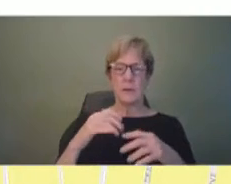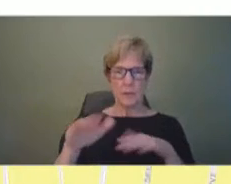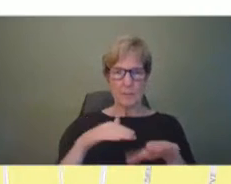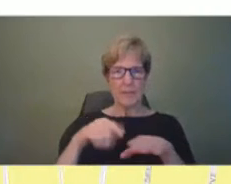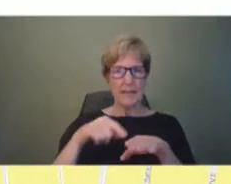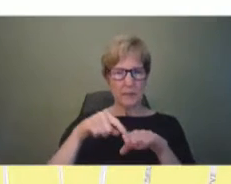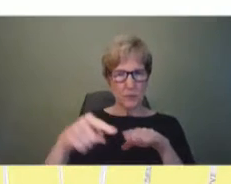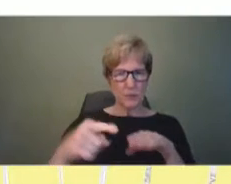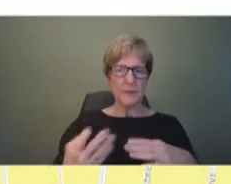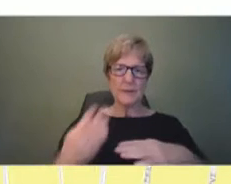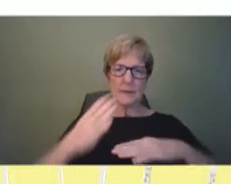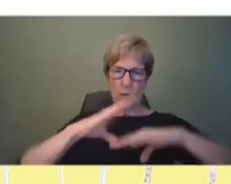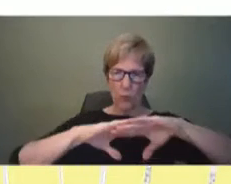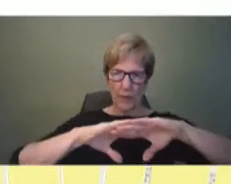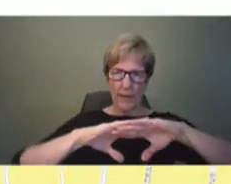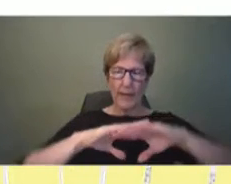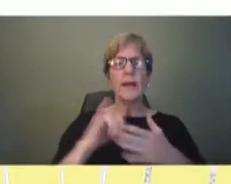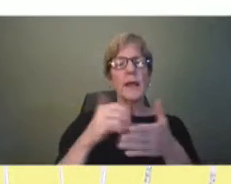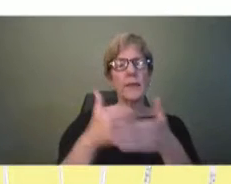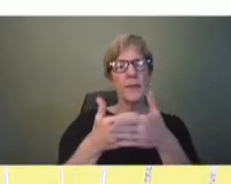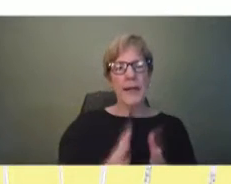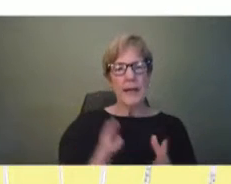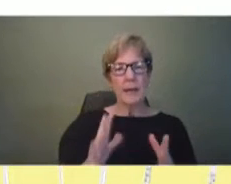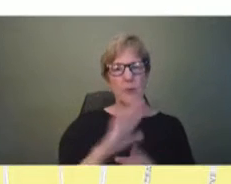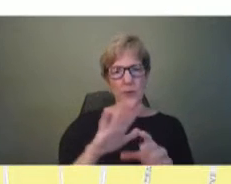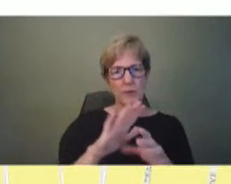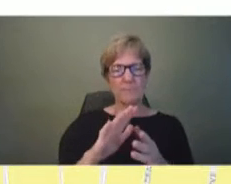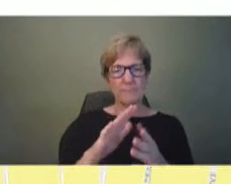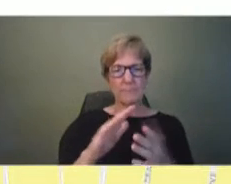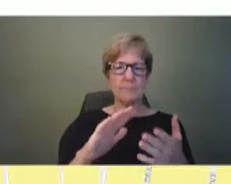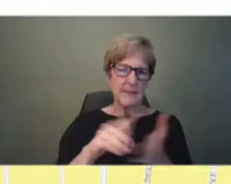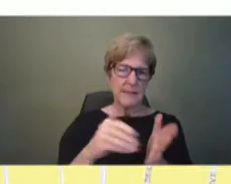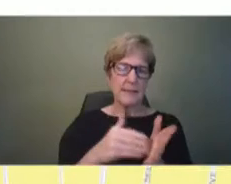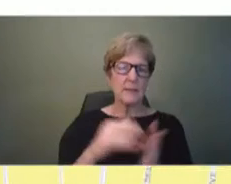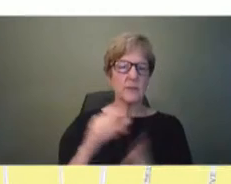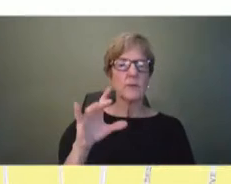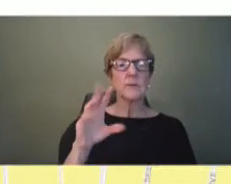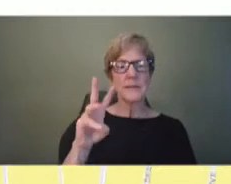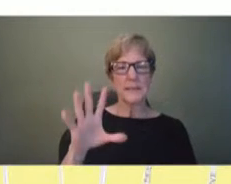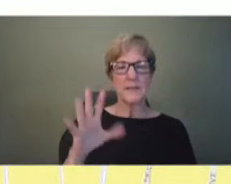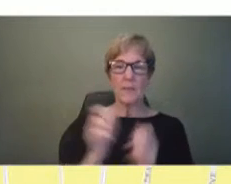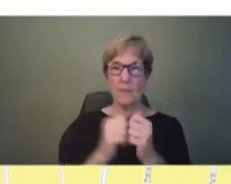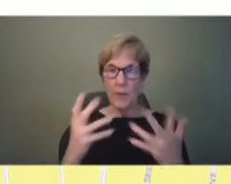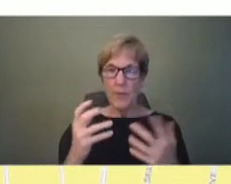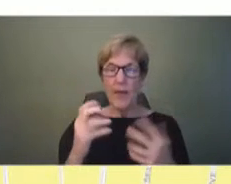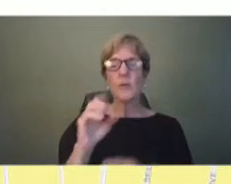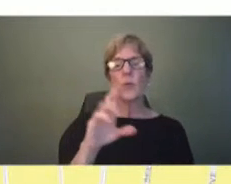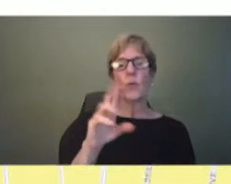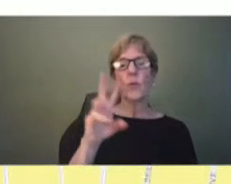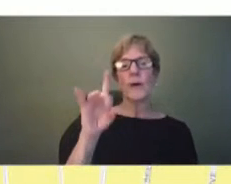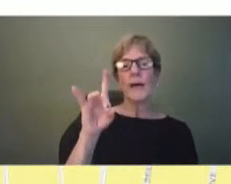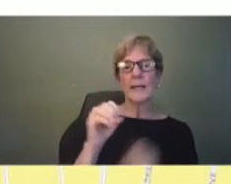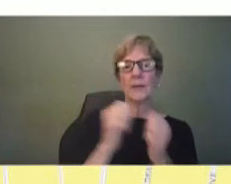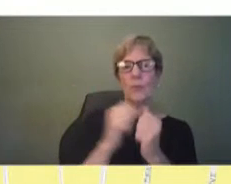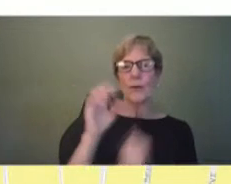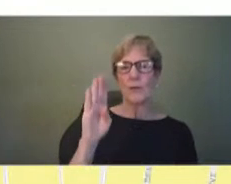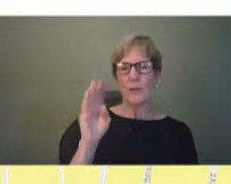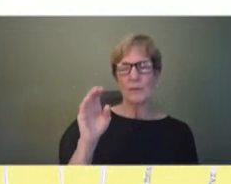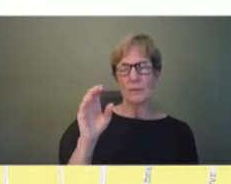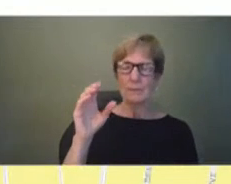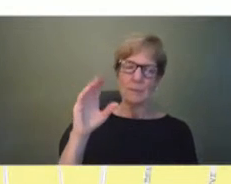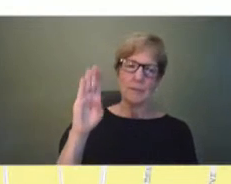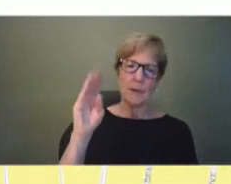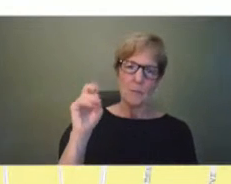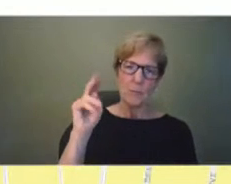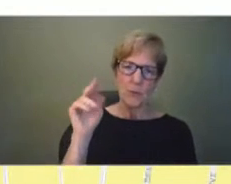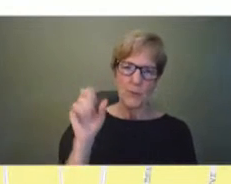to Neighborhood Center so you would have a Max height of 65 without bonus or 80 ft with bonus uh and then the single